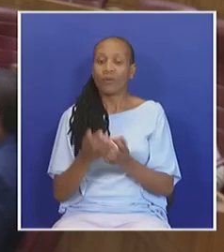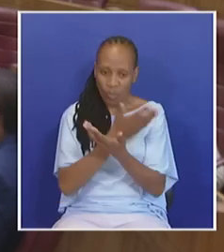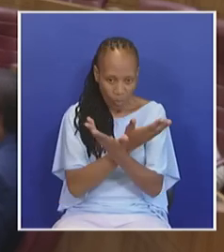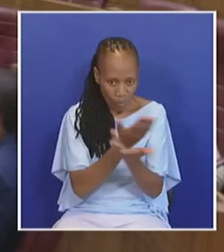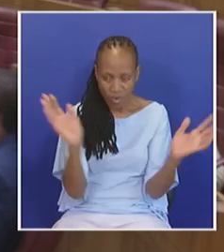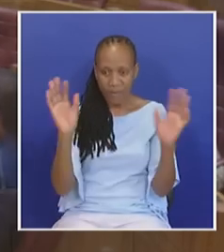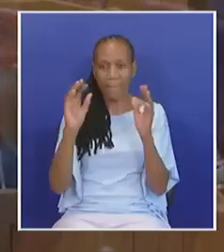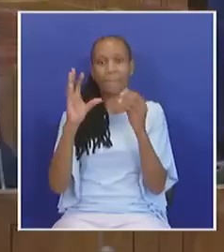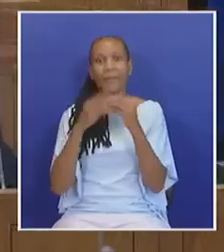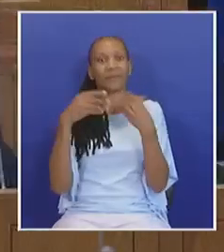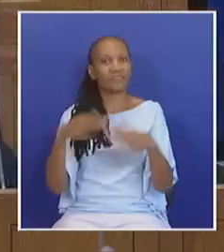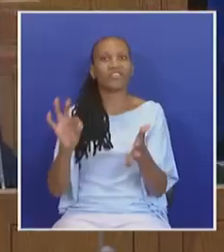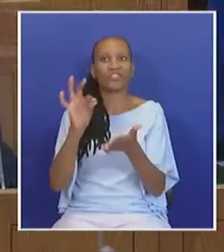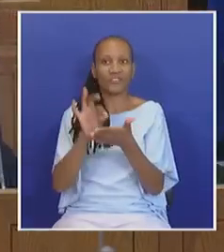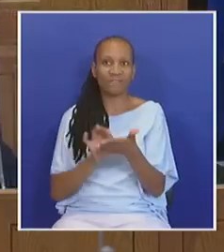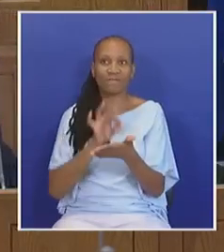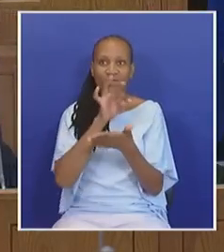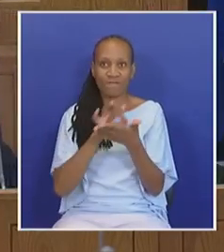voted.